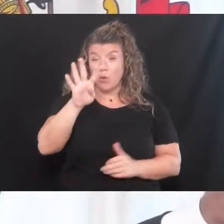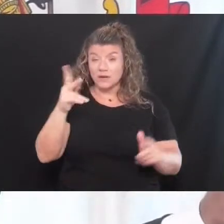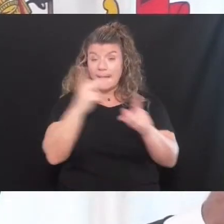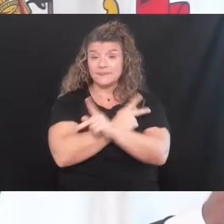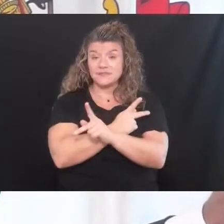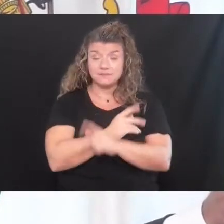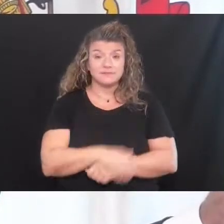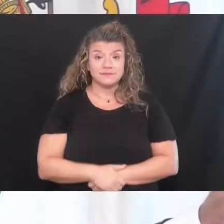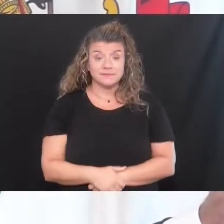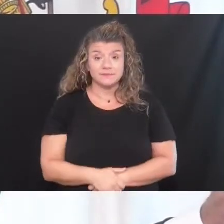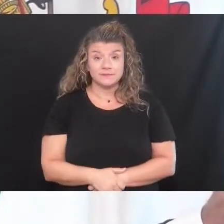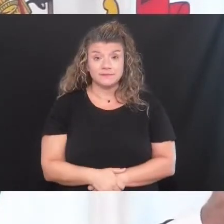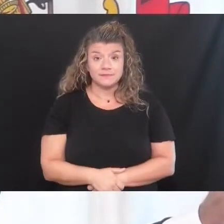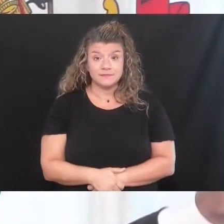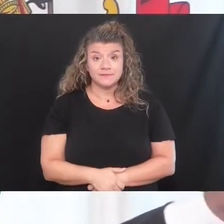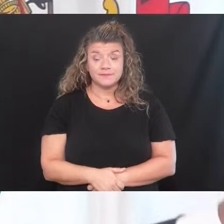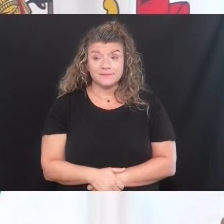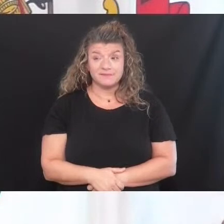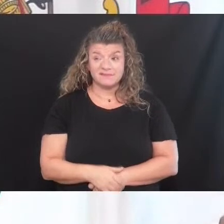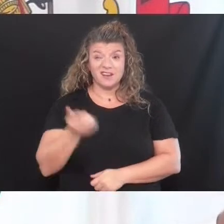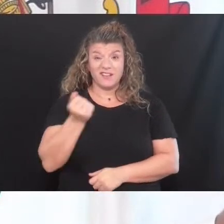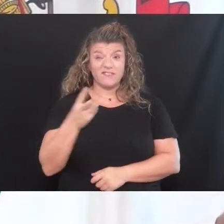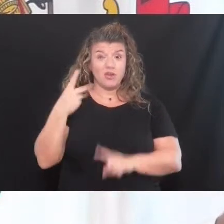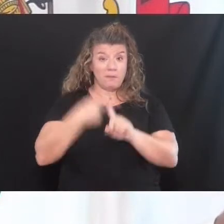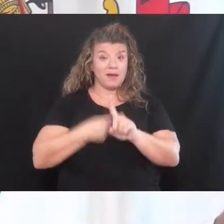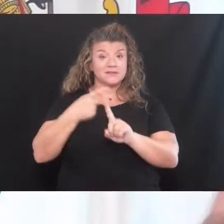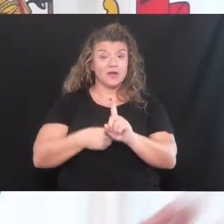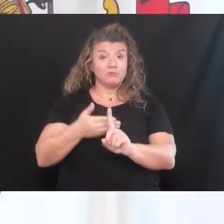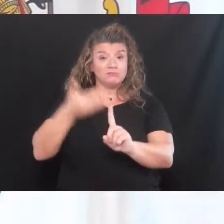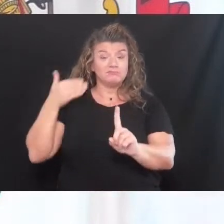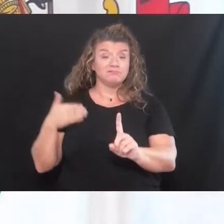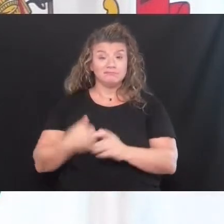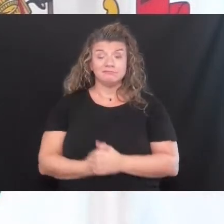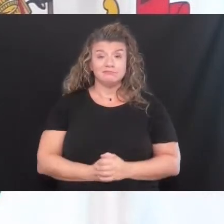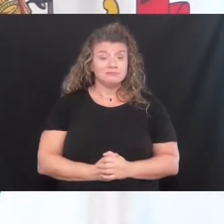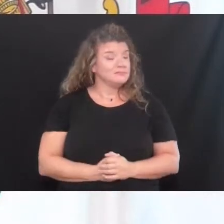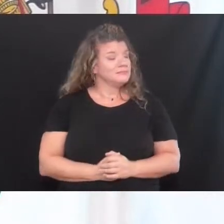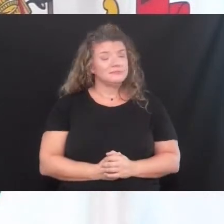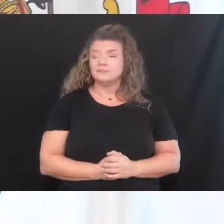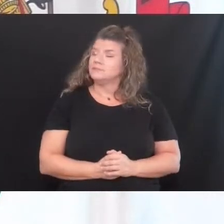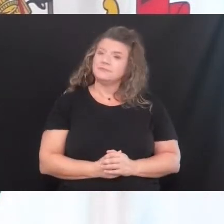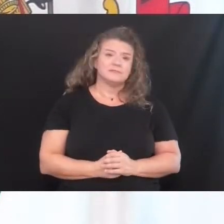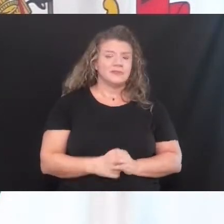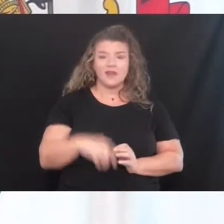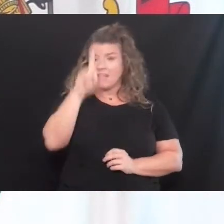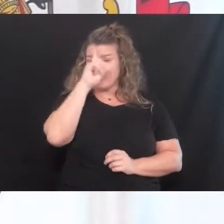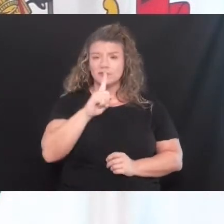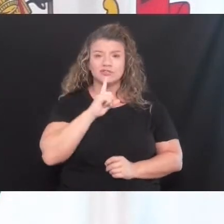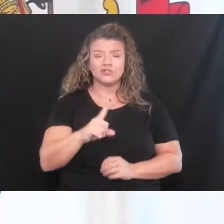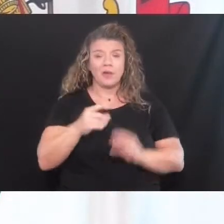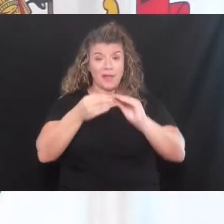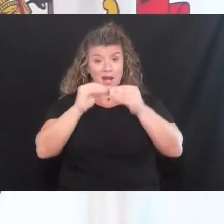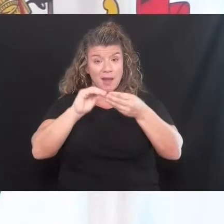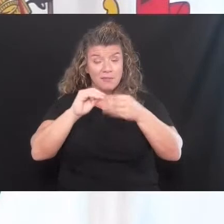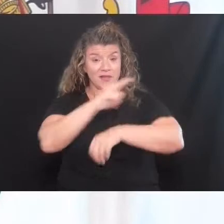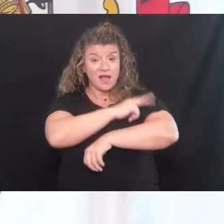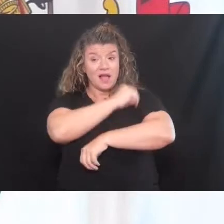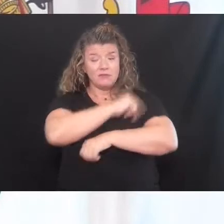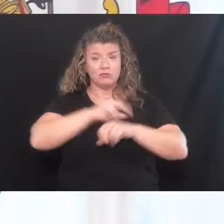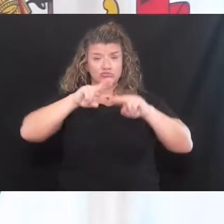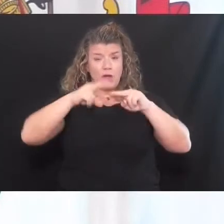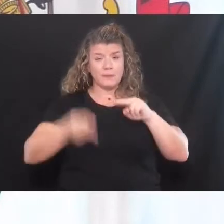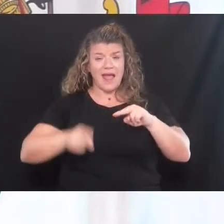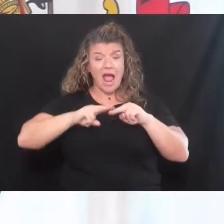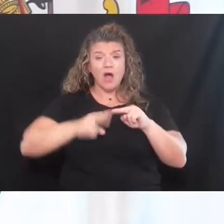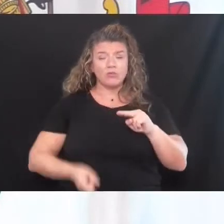times, you know, where we were a couple of months ago. Absolutely, the number in the hospitals dropped down, I